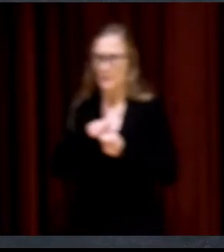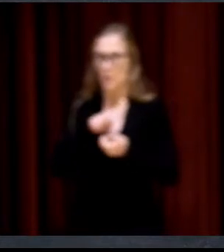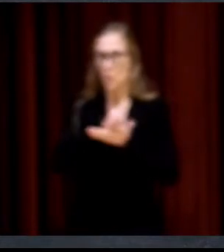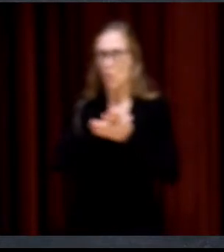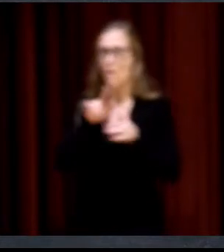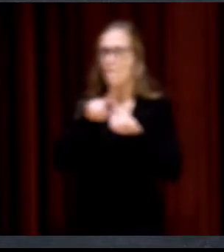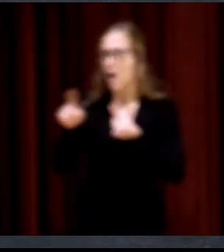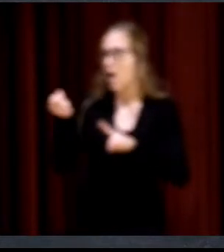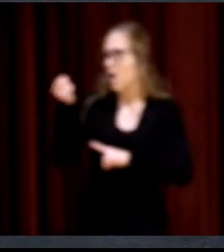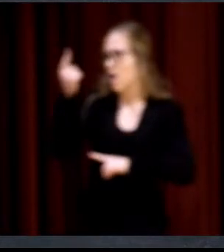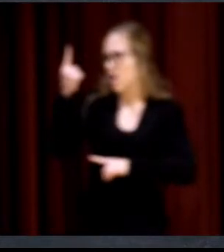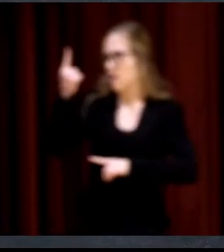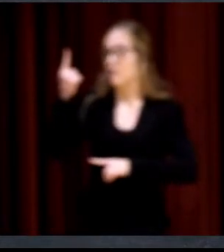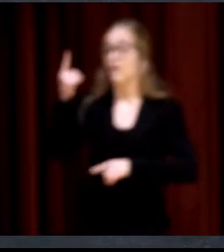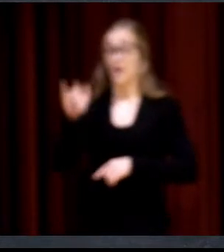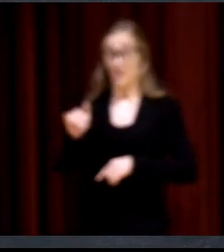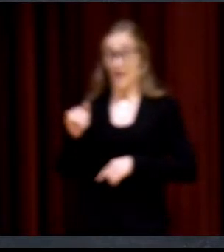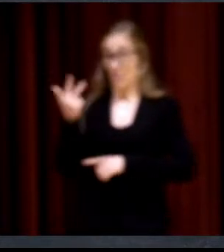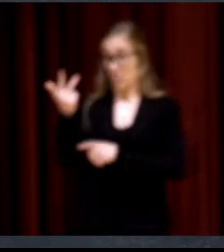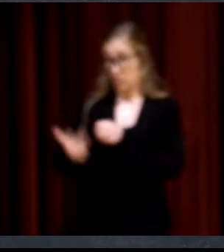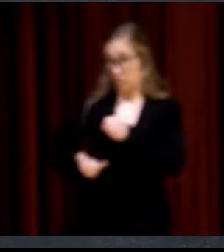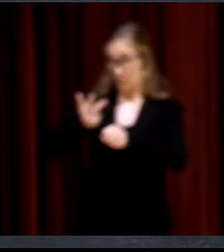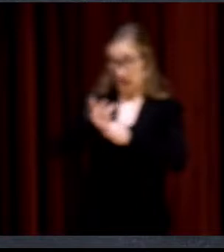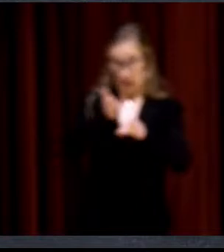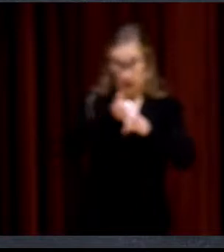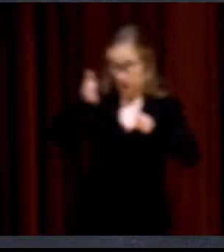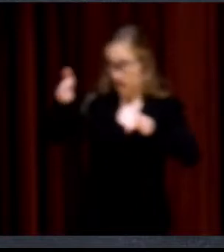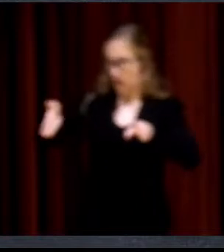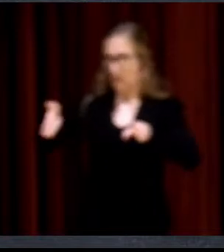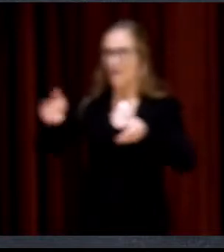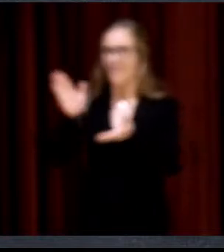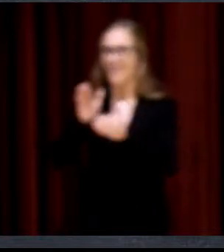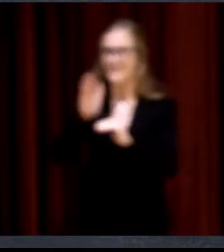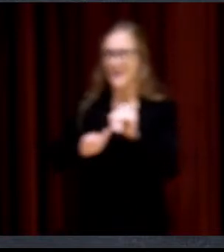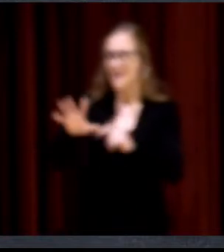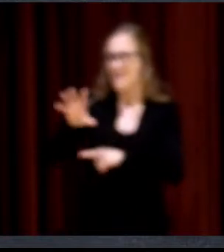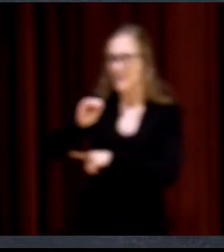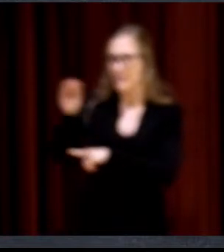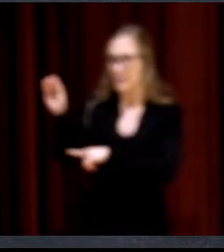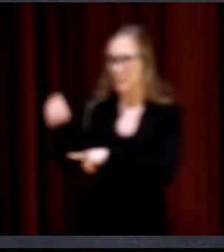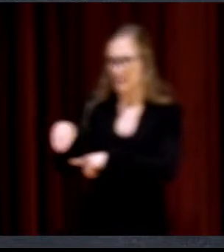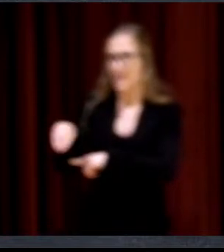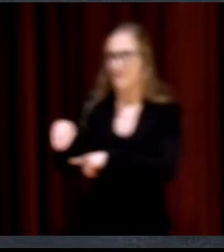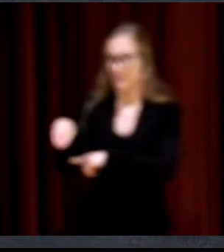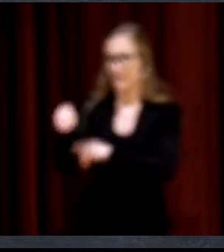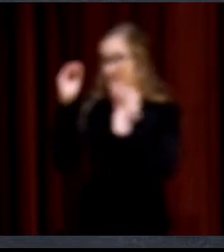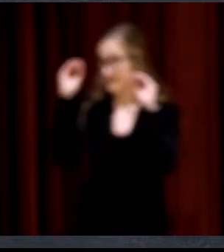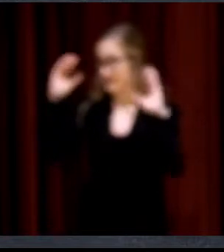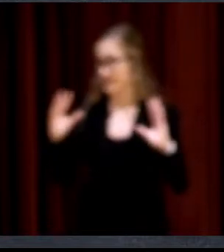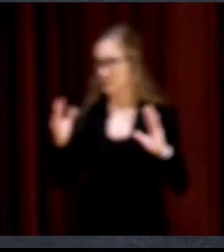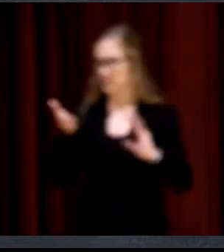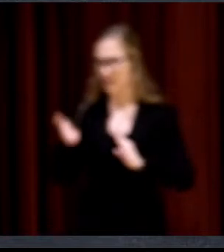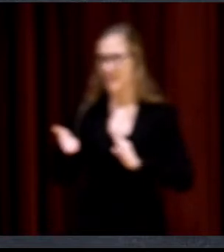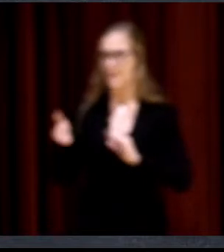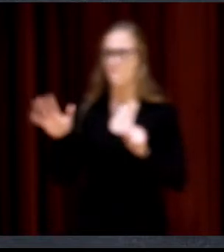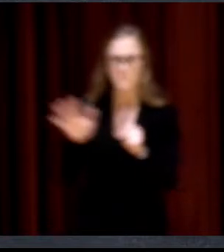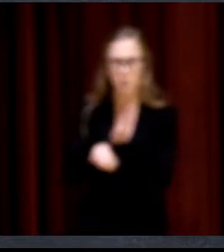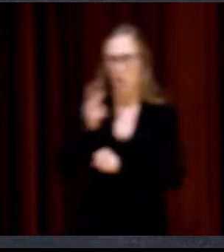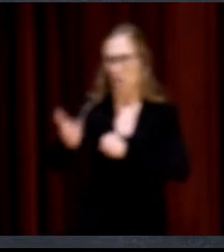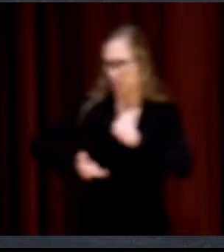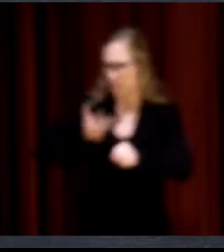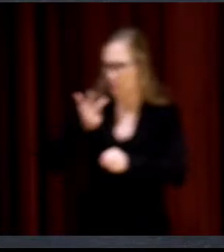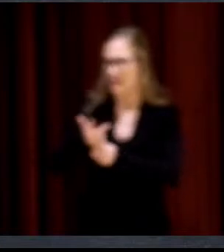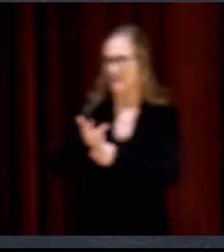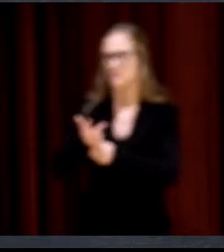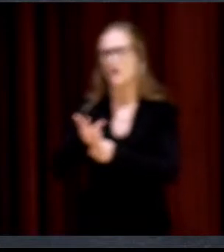the fact that over a course of 3 years, less than 50% of those teachers are there 3 years later. Here's what that